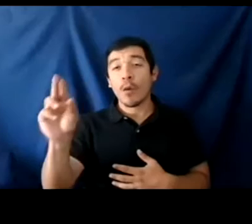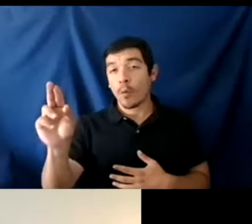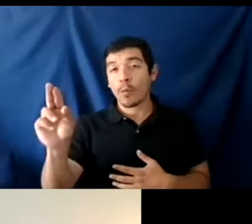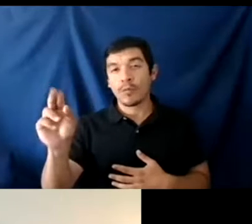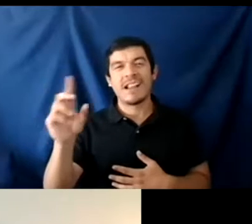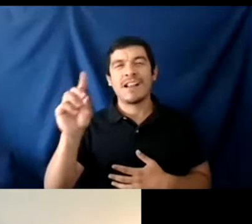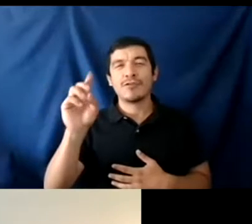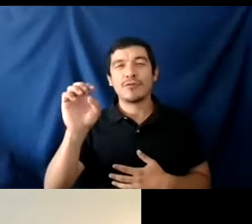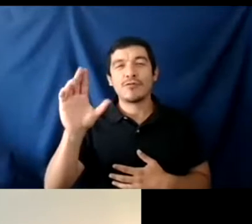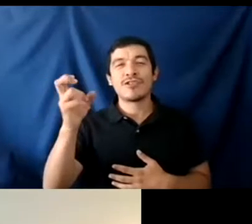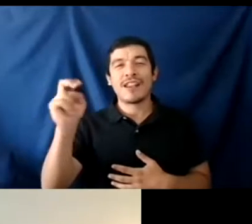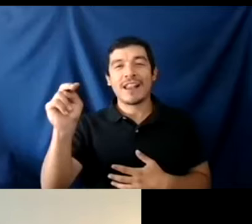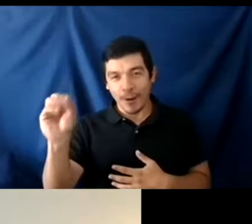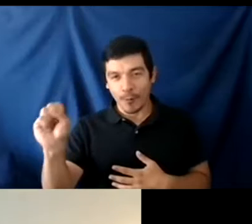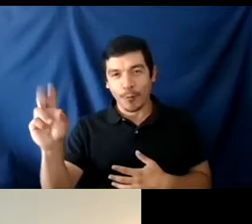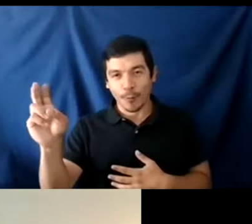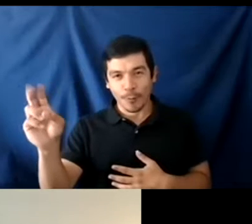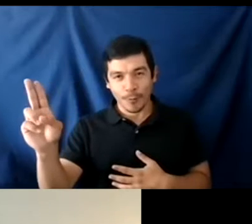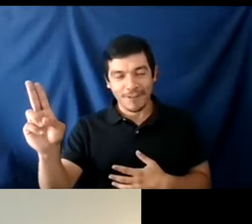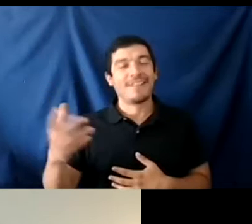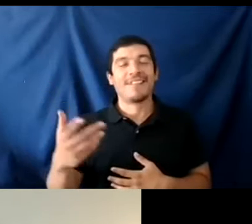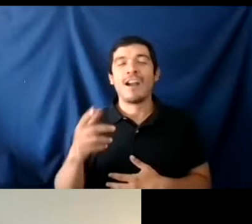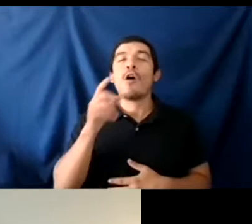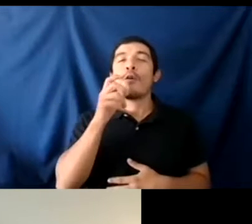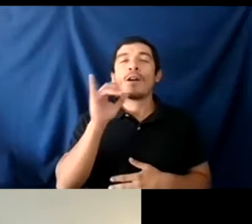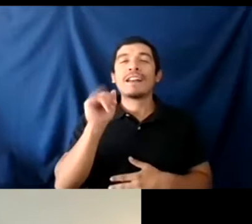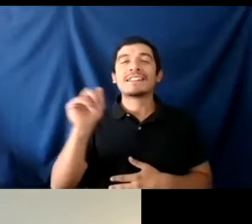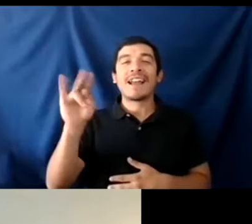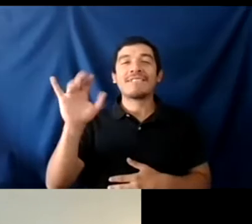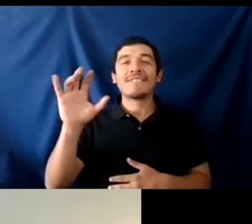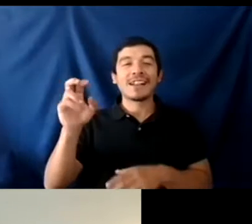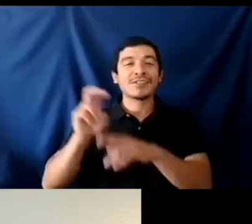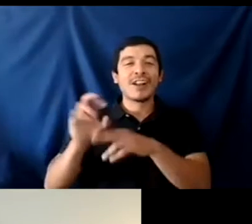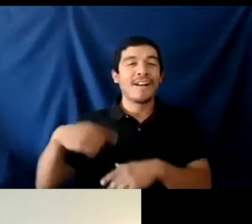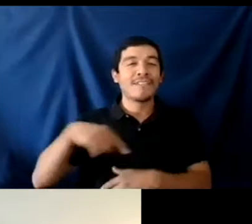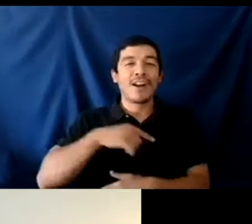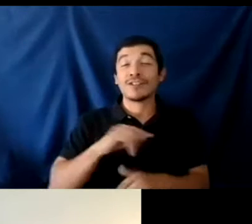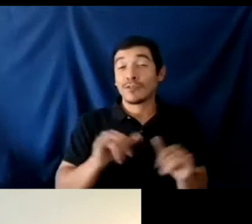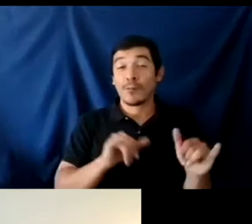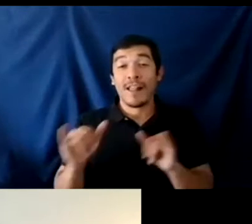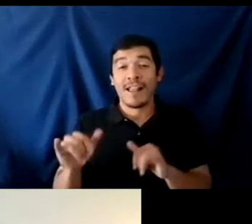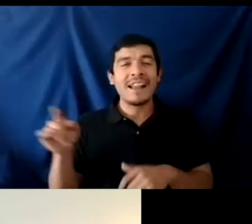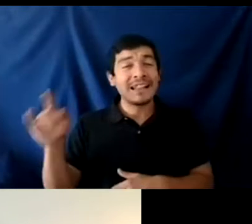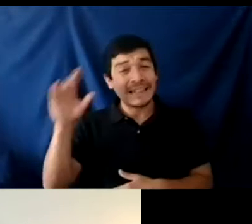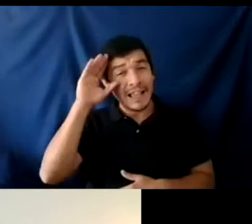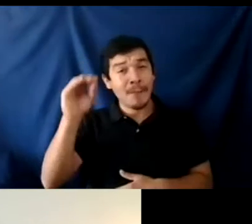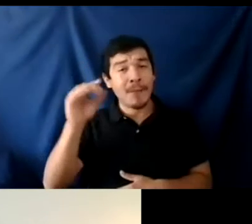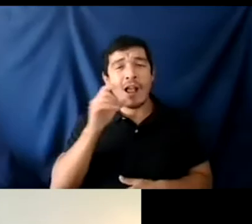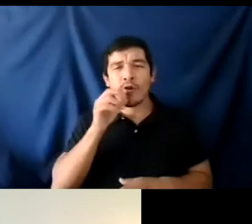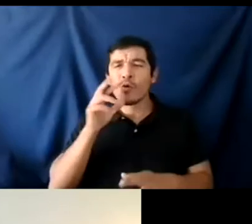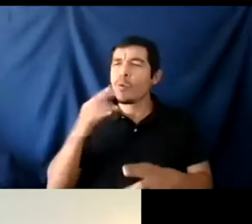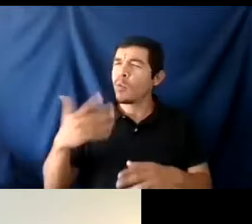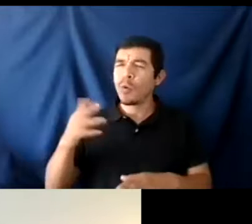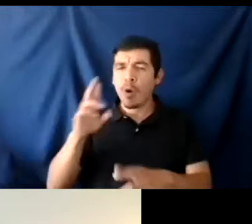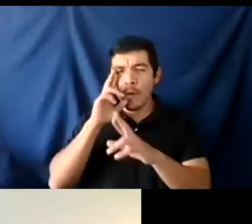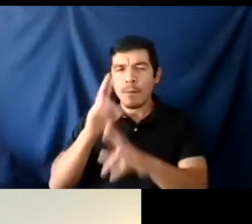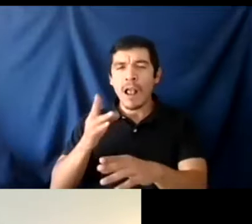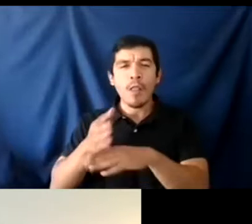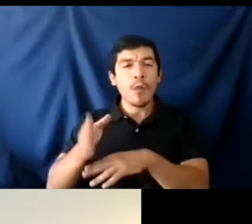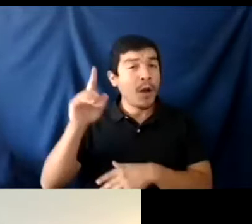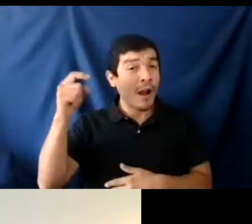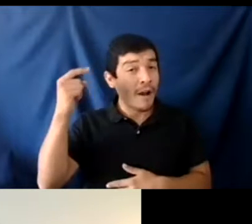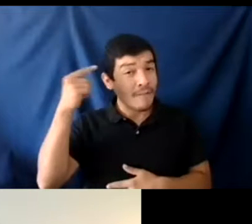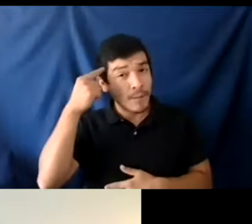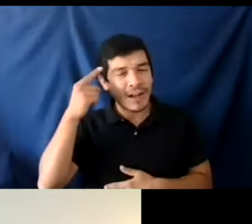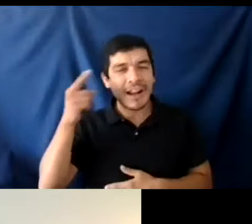Duchesneau, who is a vice chair of ours as well. And he is a man who is respected throughout government, who